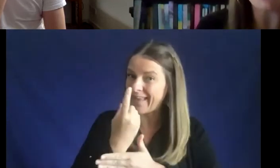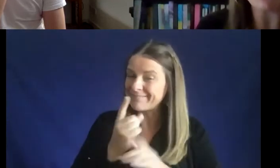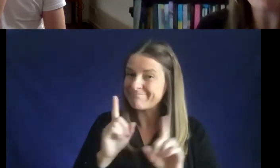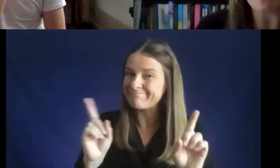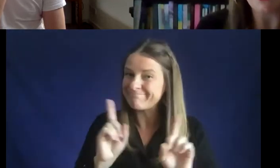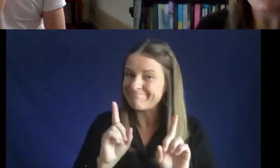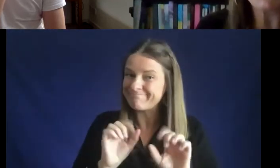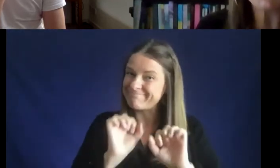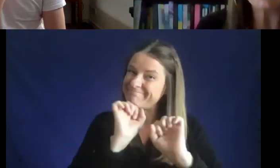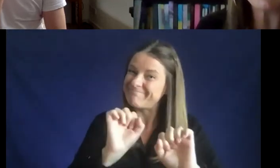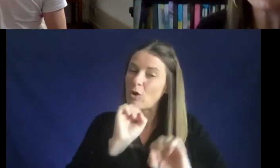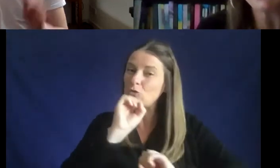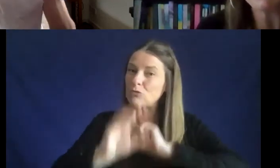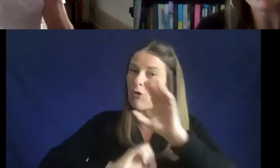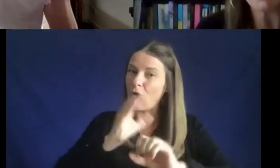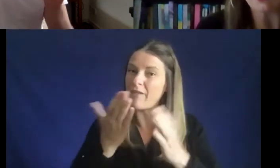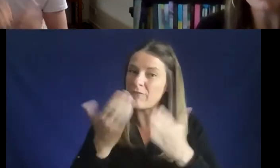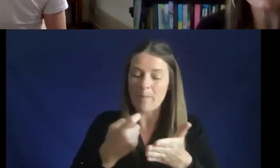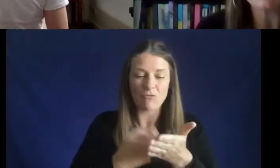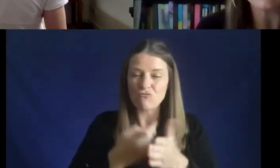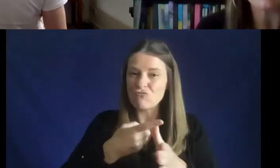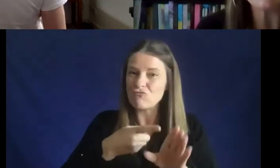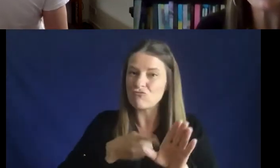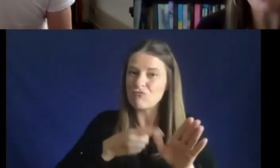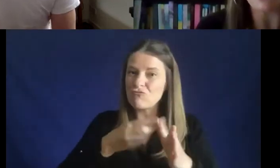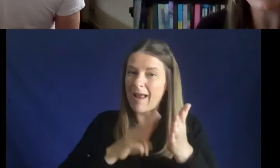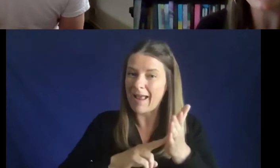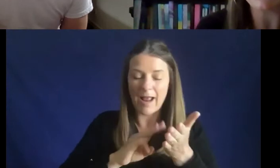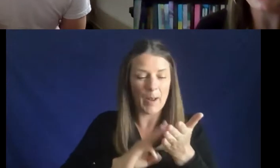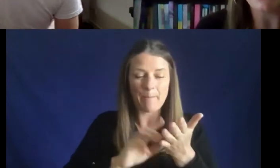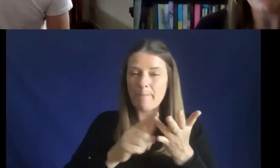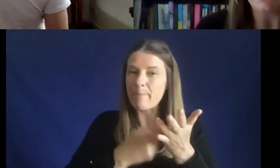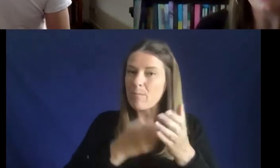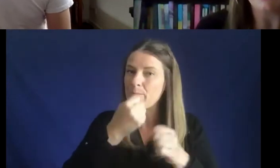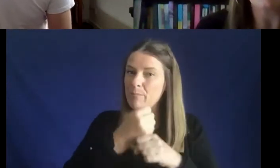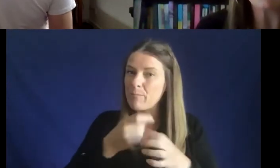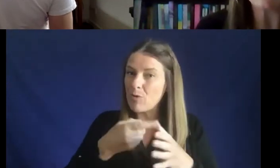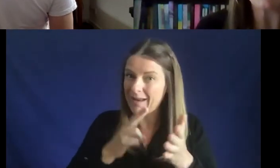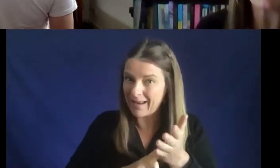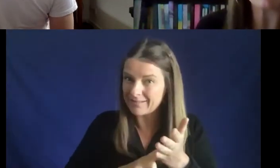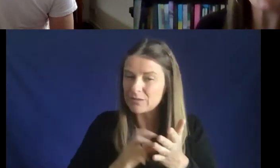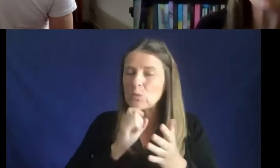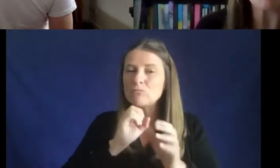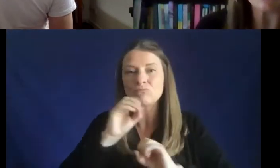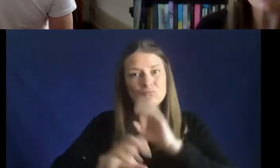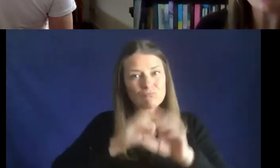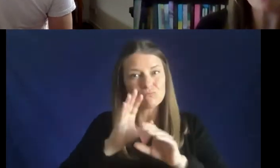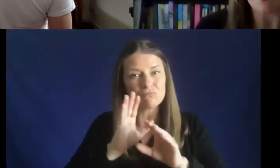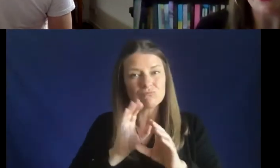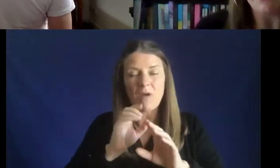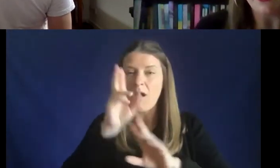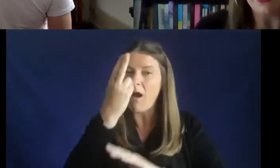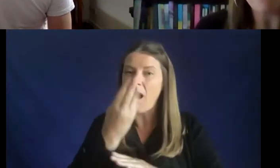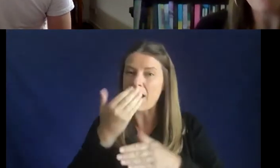Ryan Morgan, who's going to be speaking about arts in inclusive practice, focusing on his work in